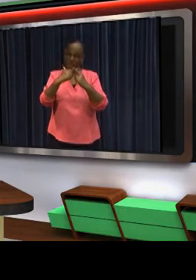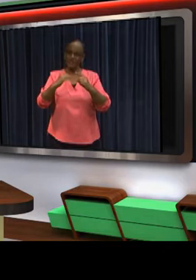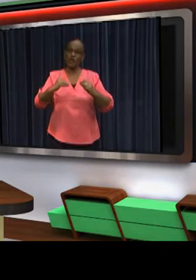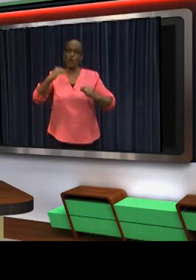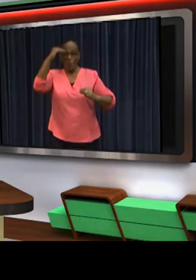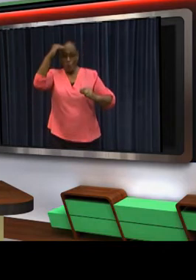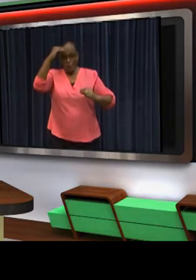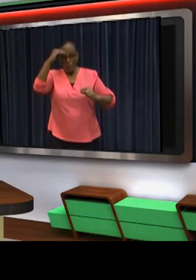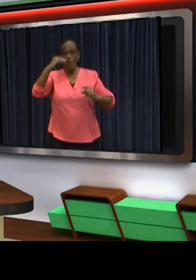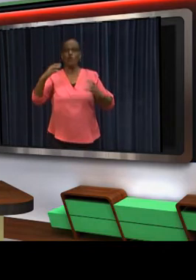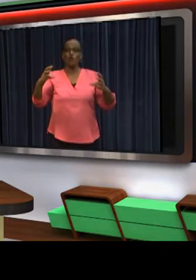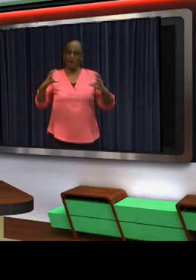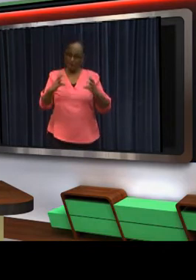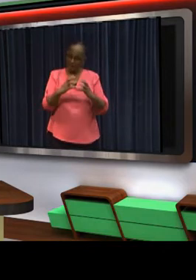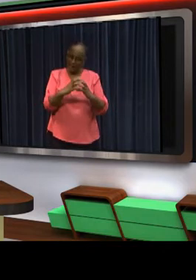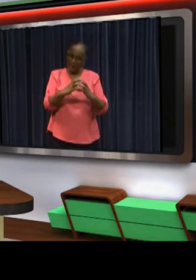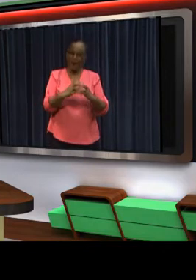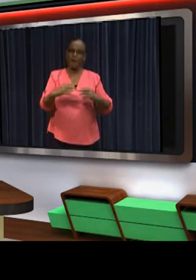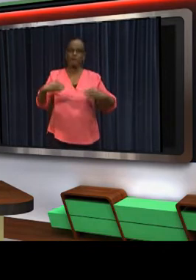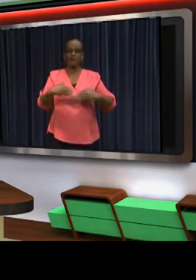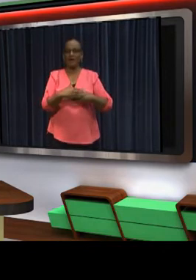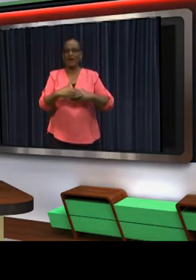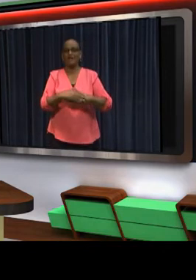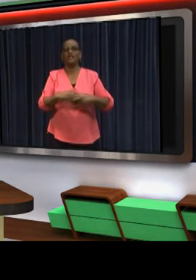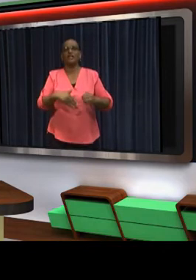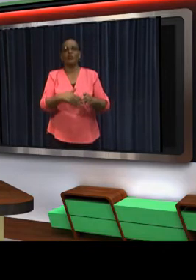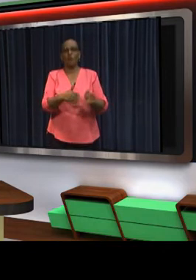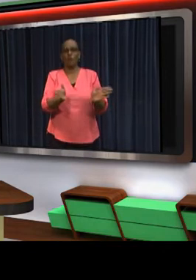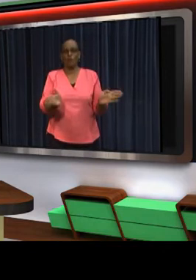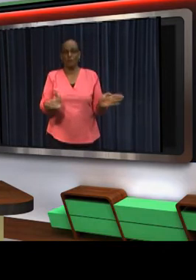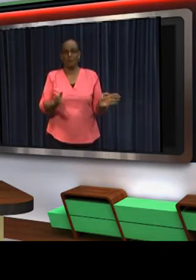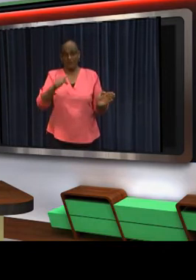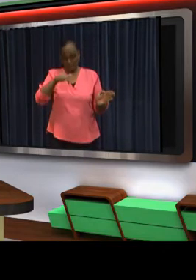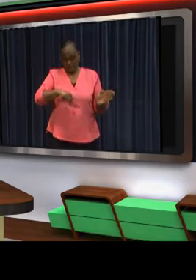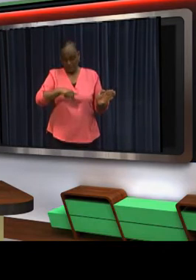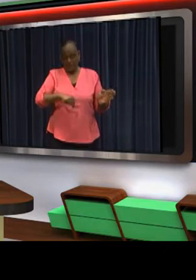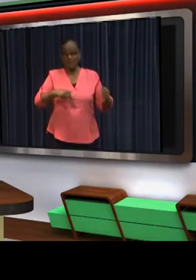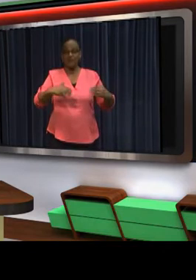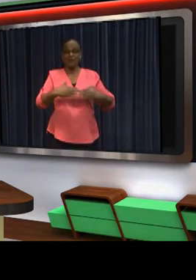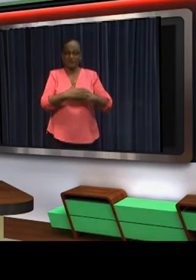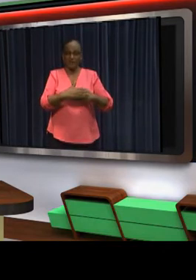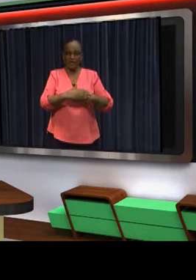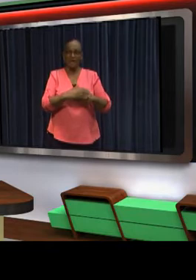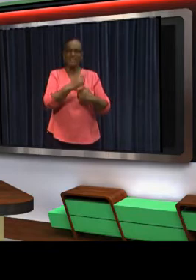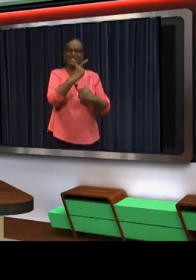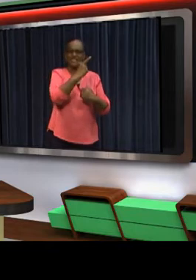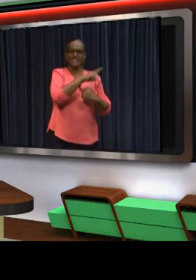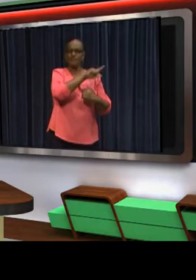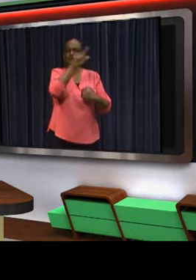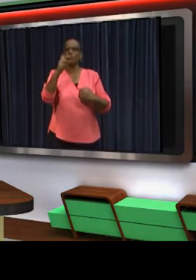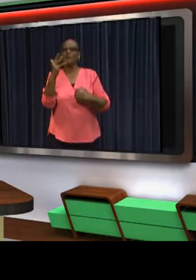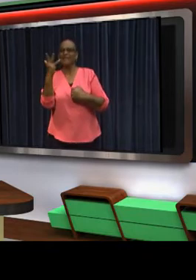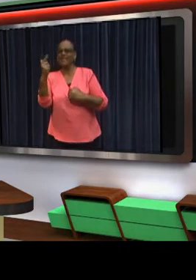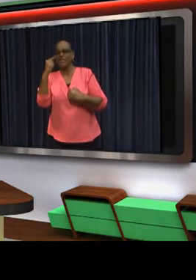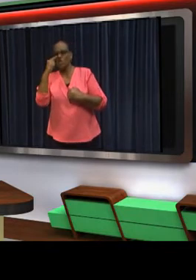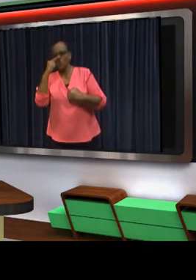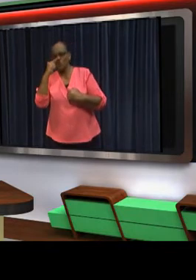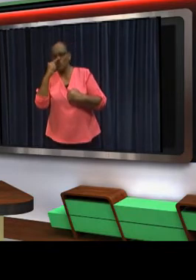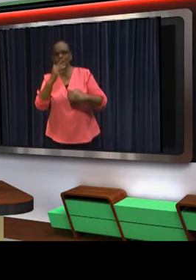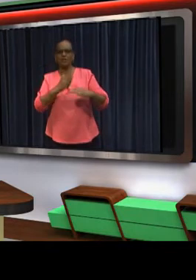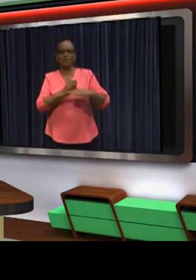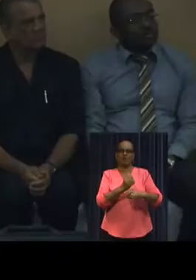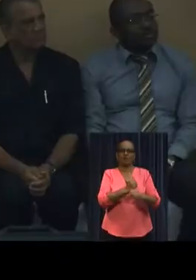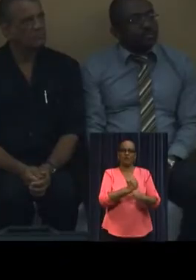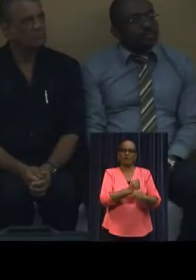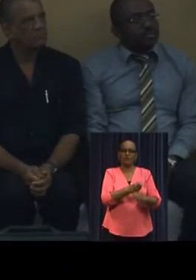Capacity Building Subcommittee meeting. This meeting is held from June 7th until June